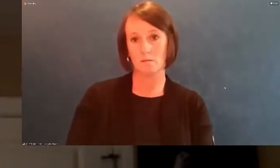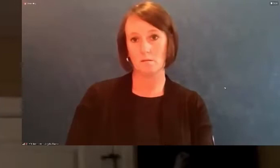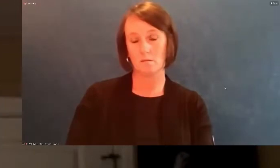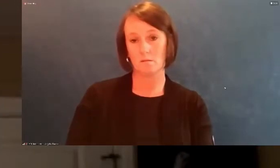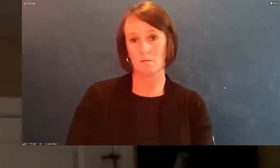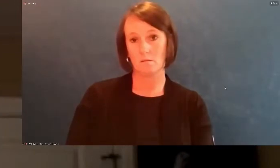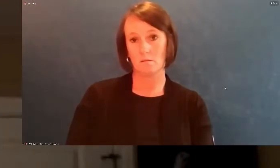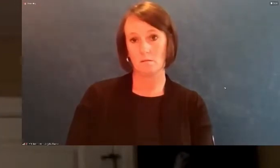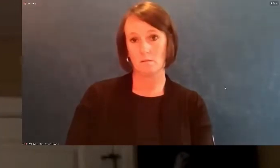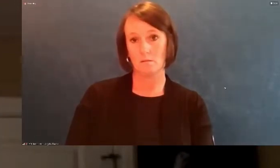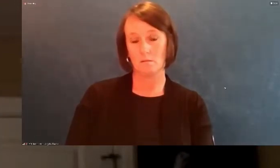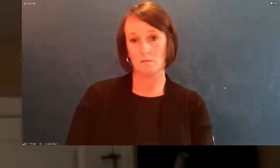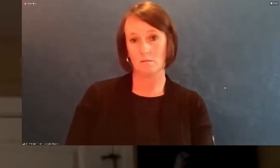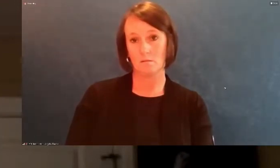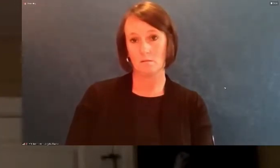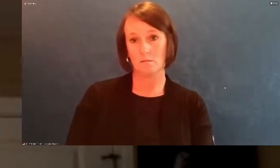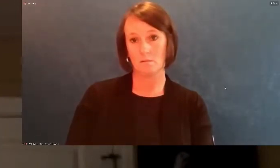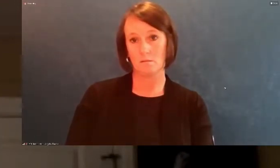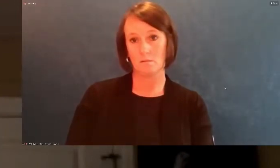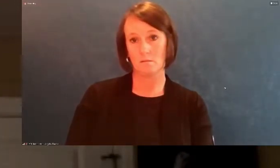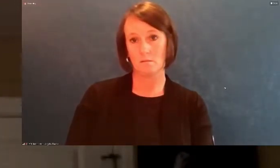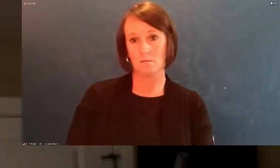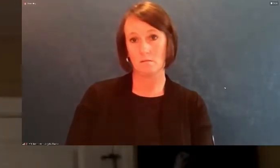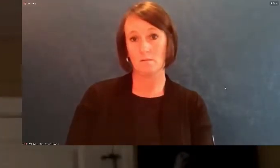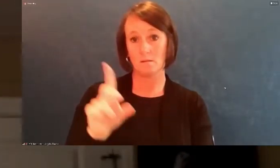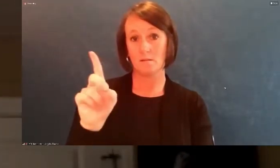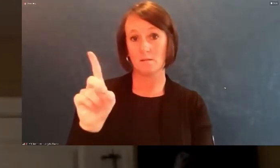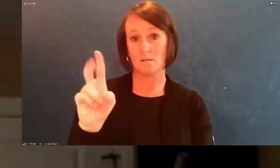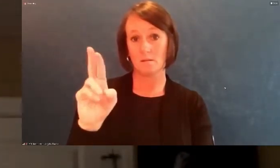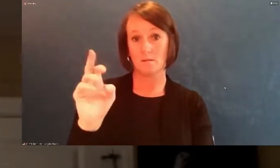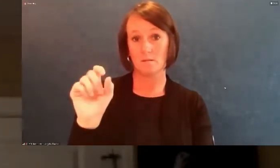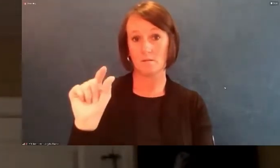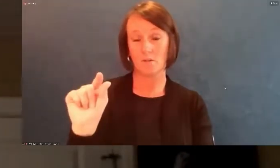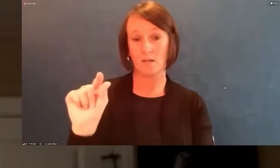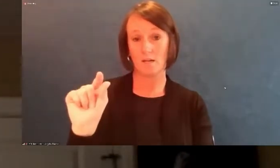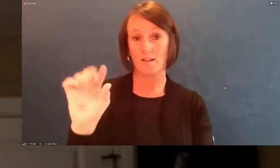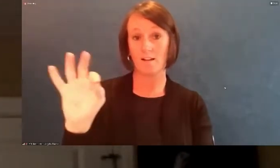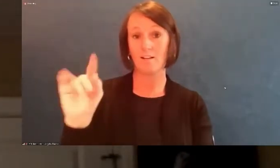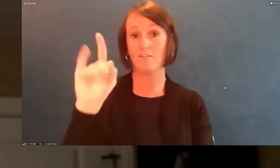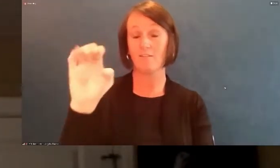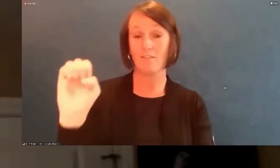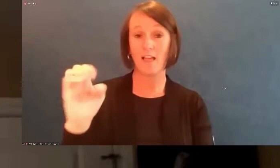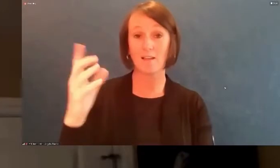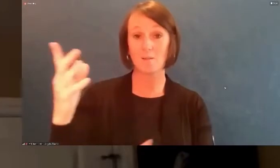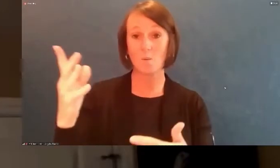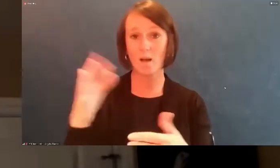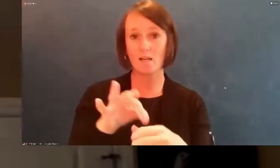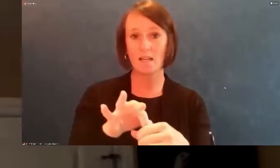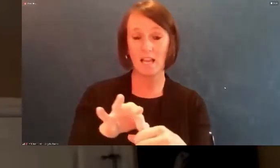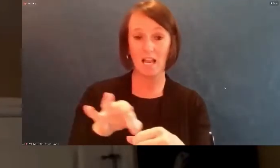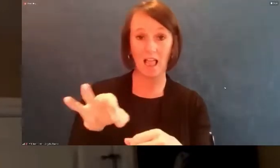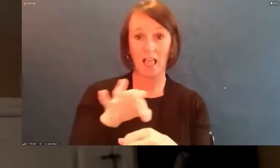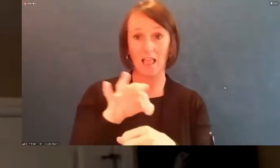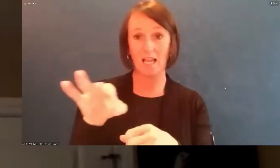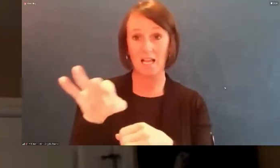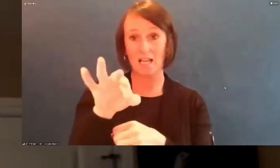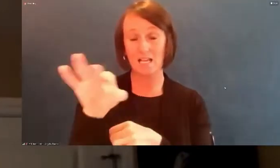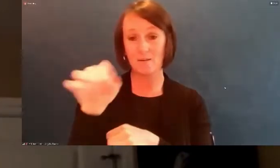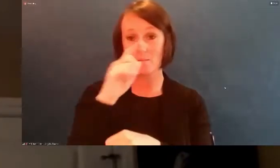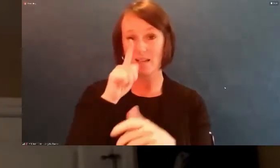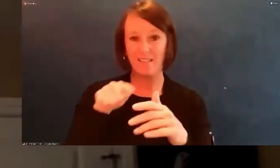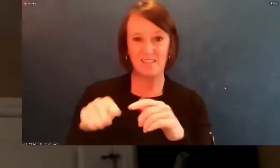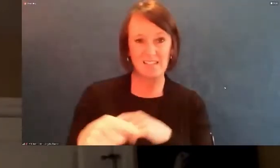Dragonflies are the revivers of snakes, and they can sew the lips shut of any child who's just told their first